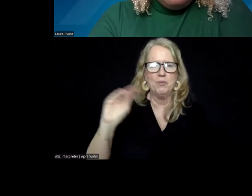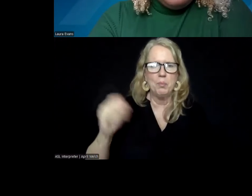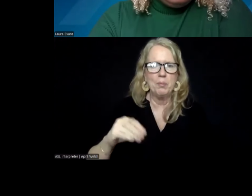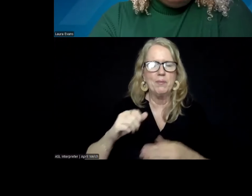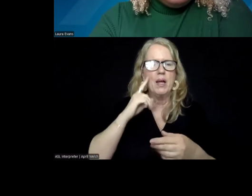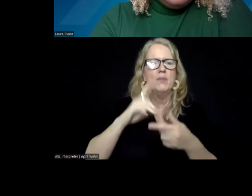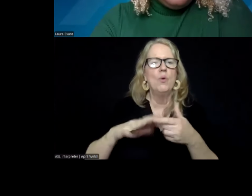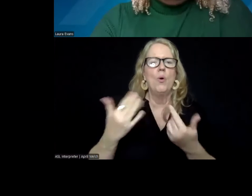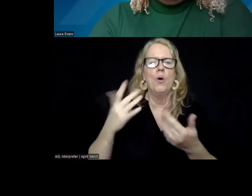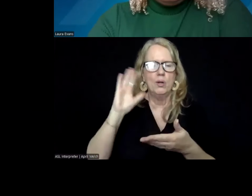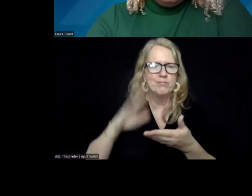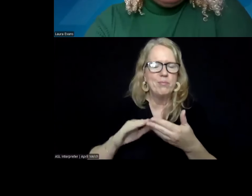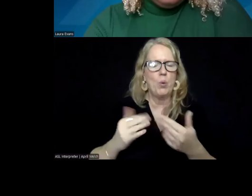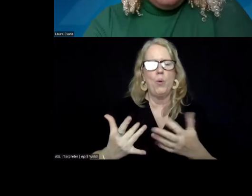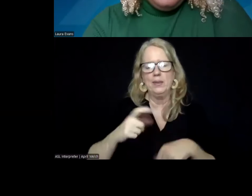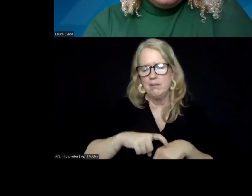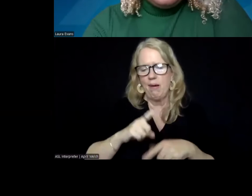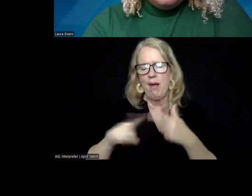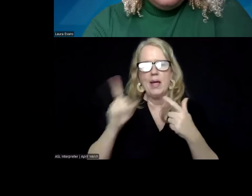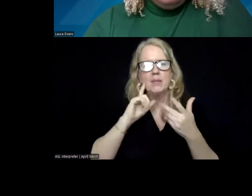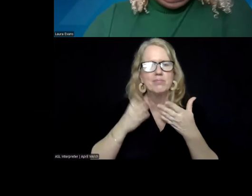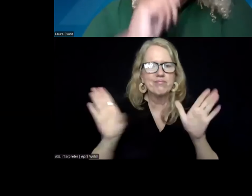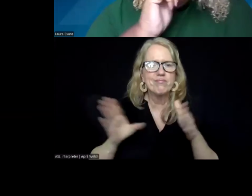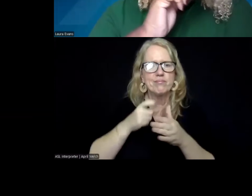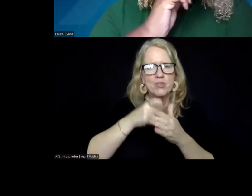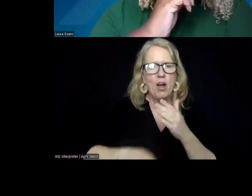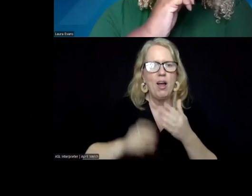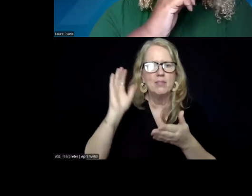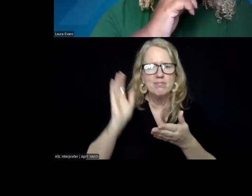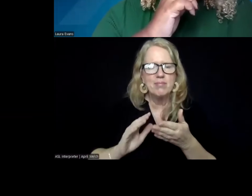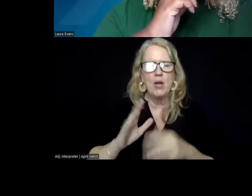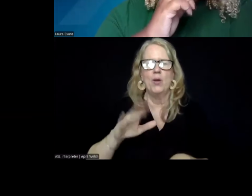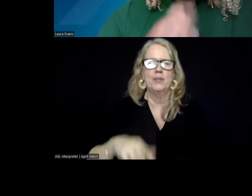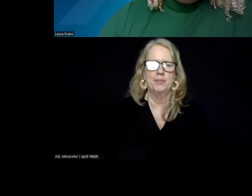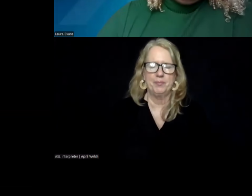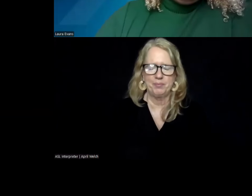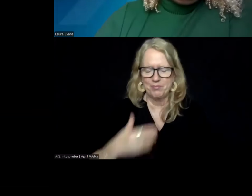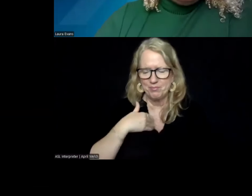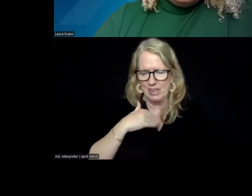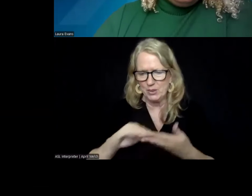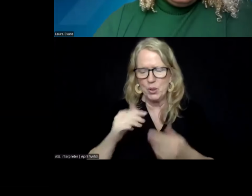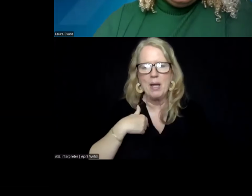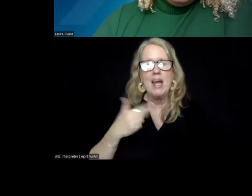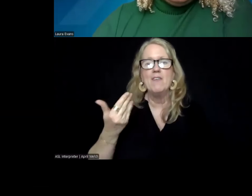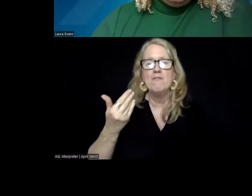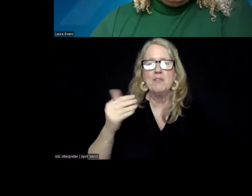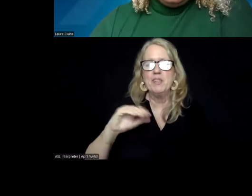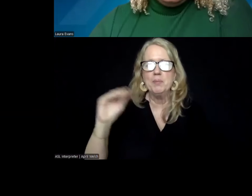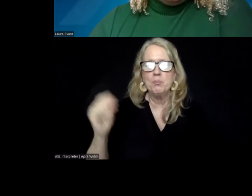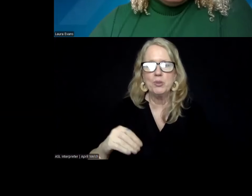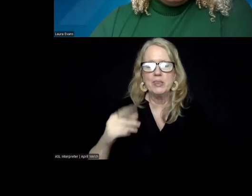wait times, 9% reducing overall cost. Excuse me, 15% for ease